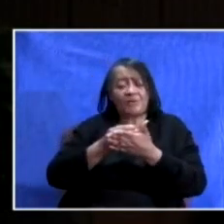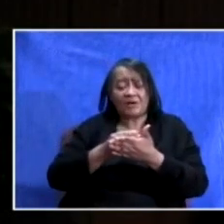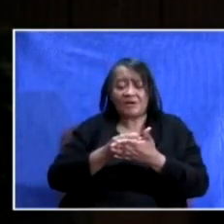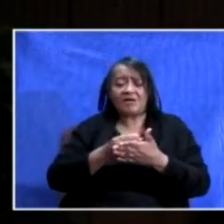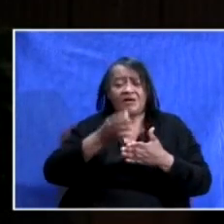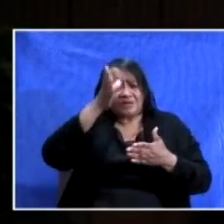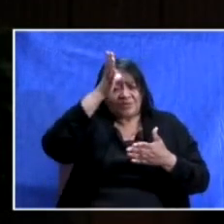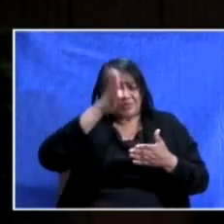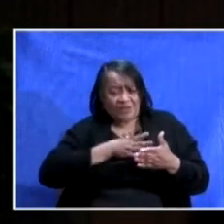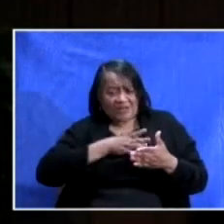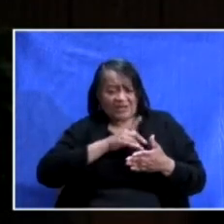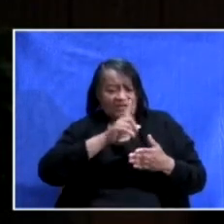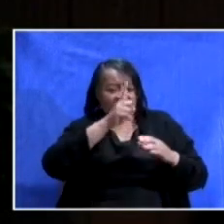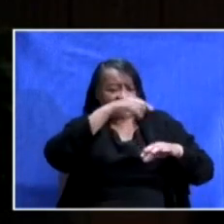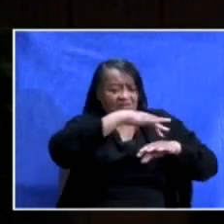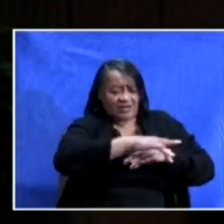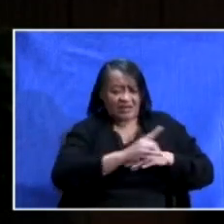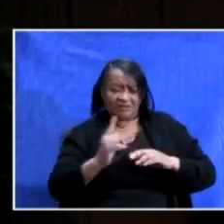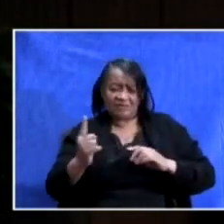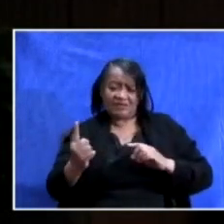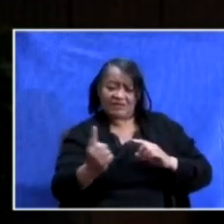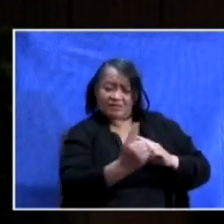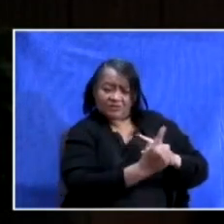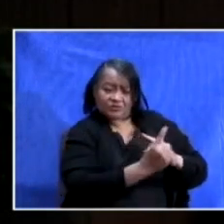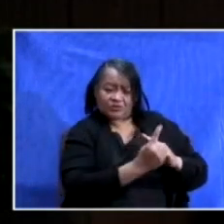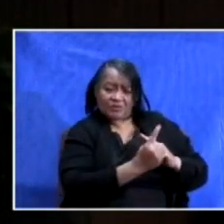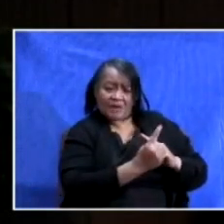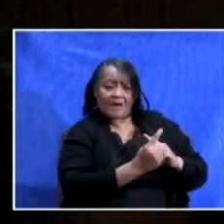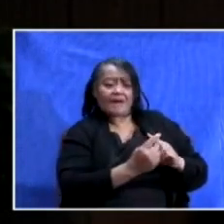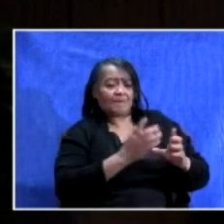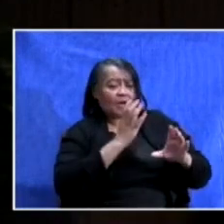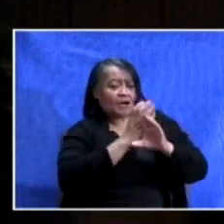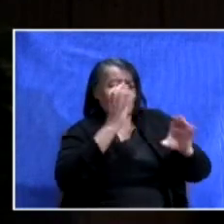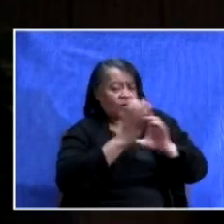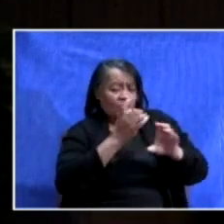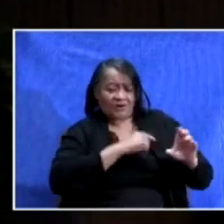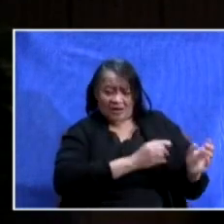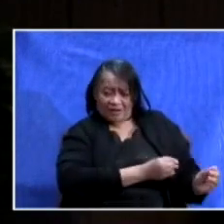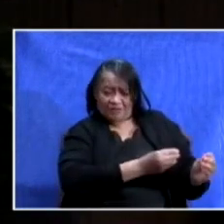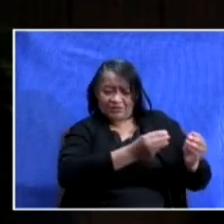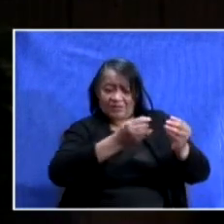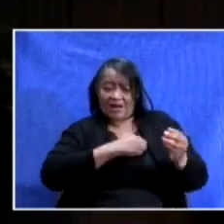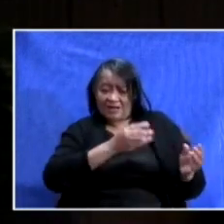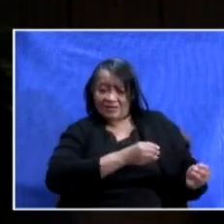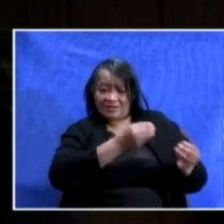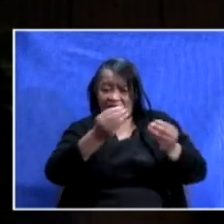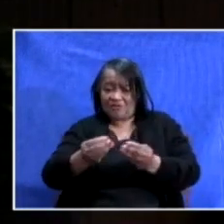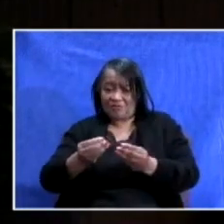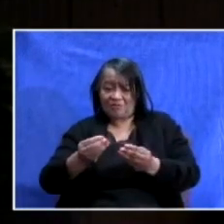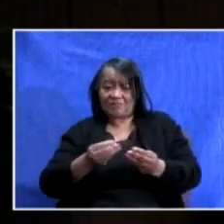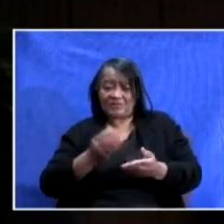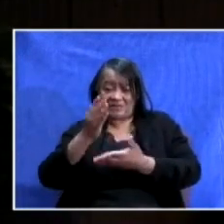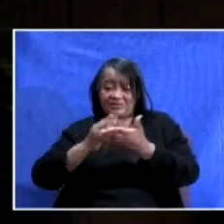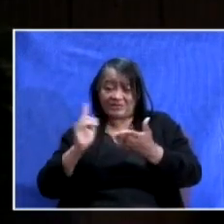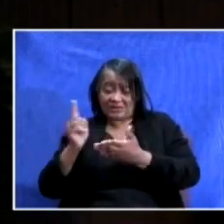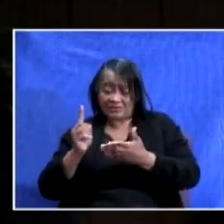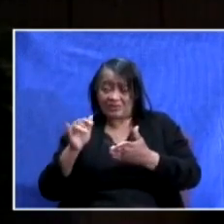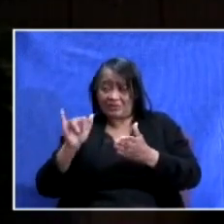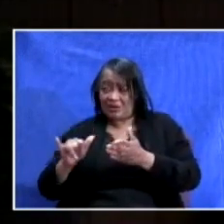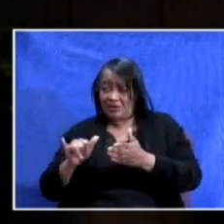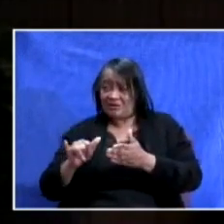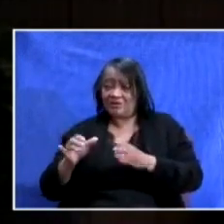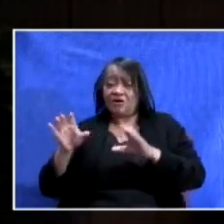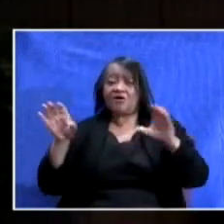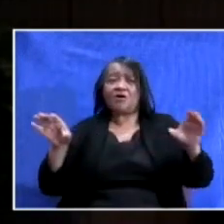my car and I gave him something. I gave him something. That's